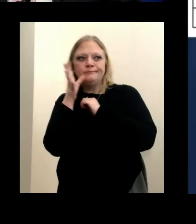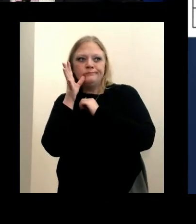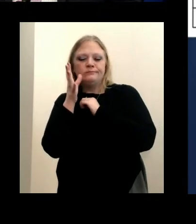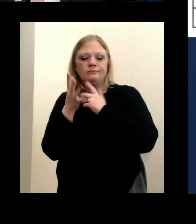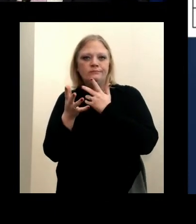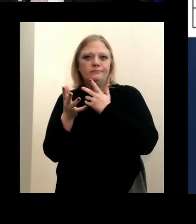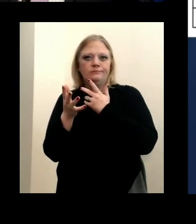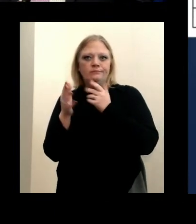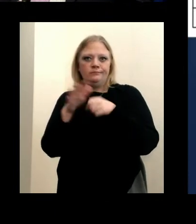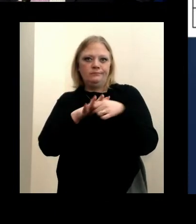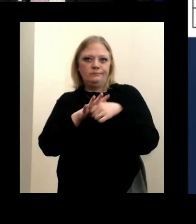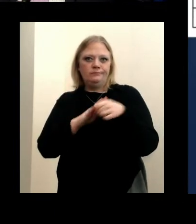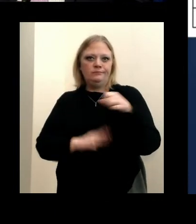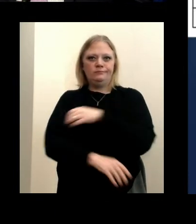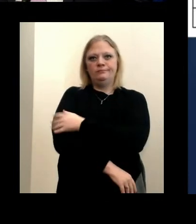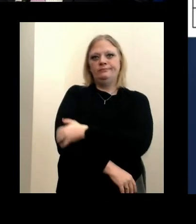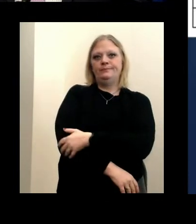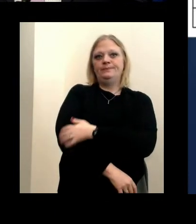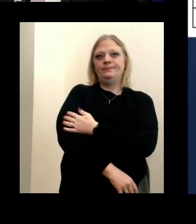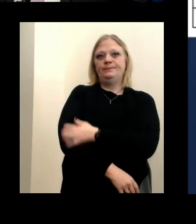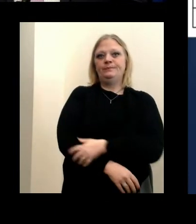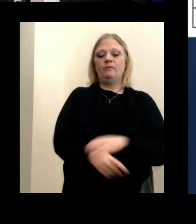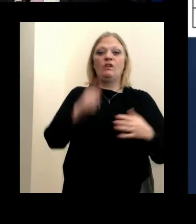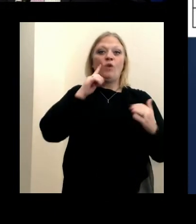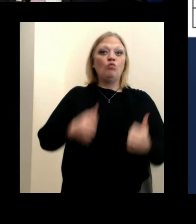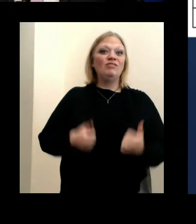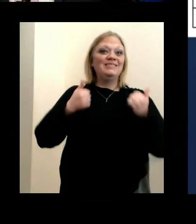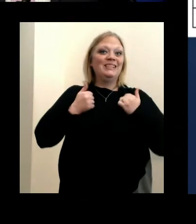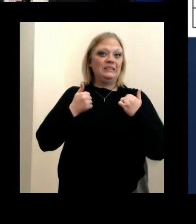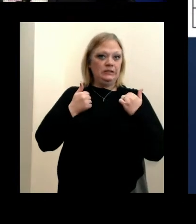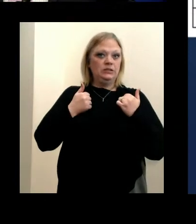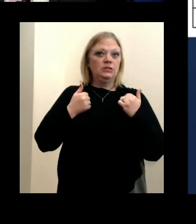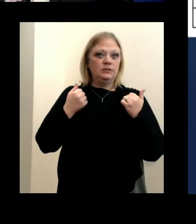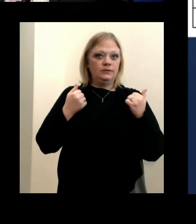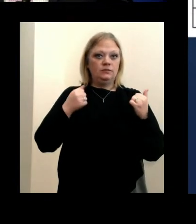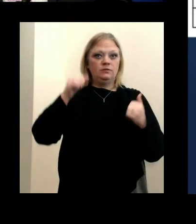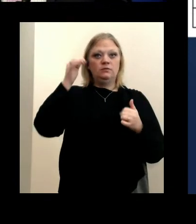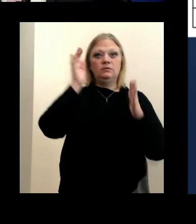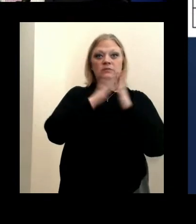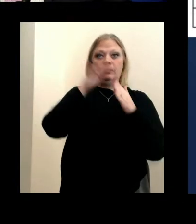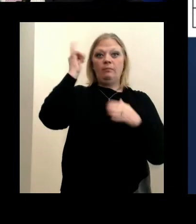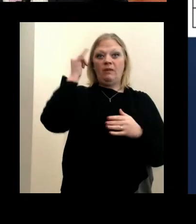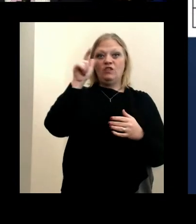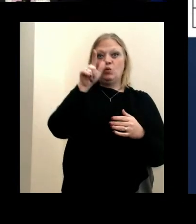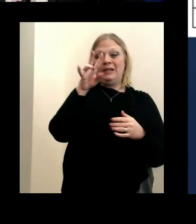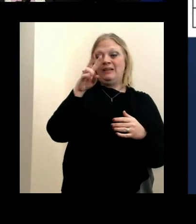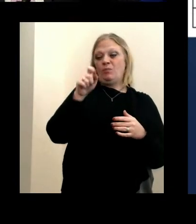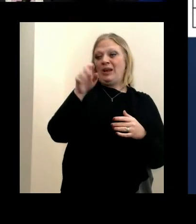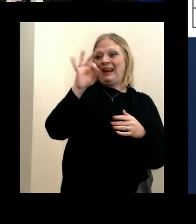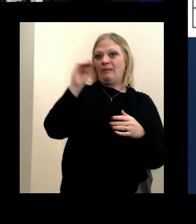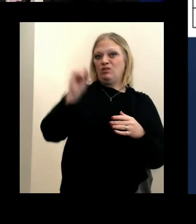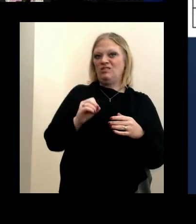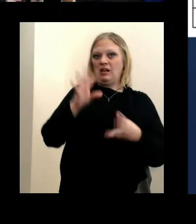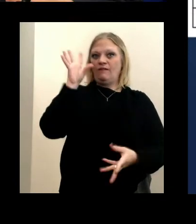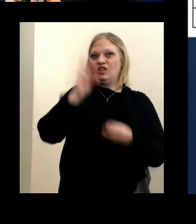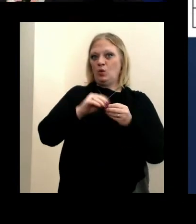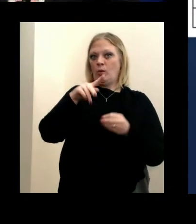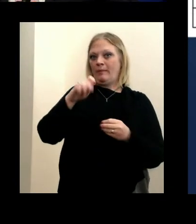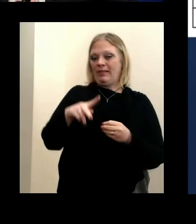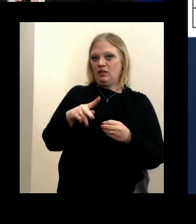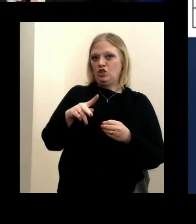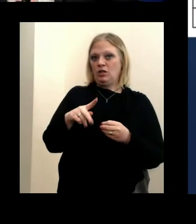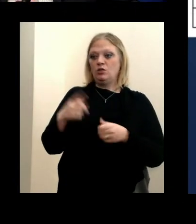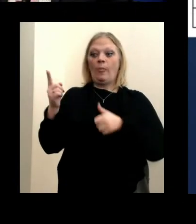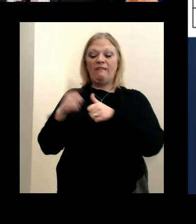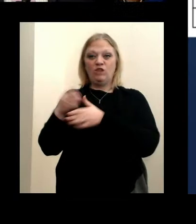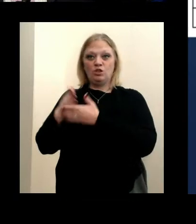residences. The city of Buffalo makes up 27.9% of the population. During the first part of the pandemic, it made